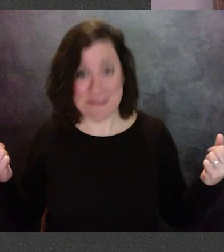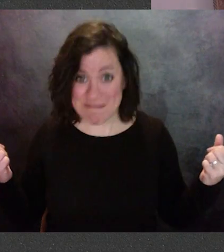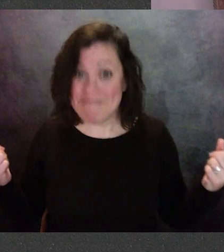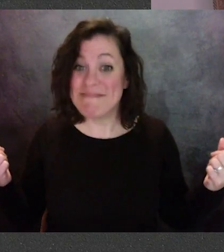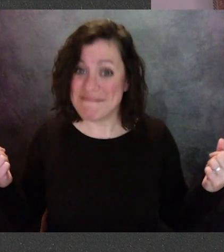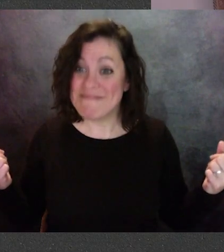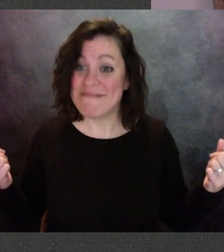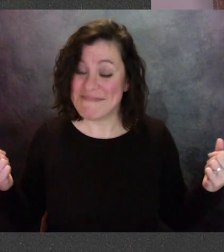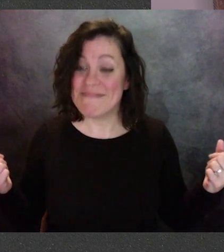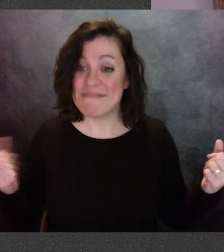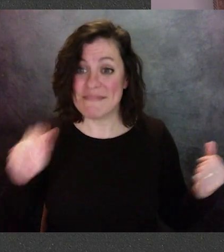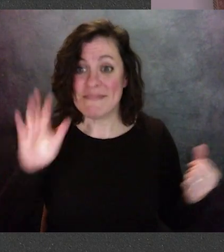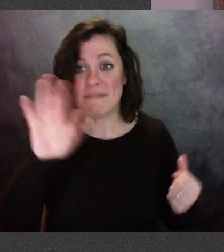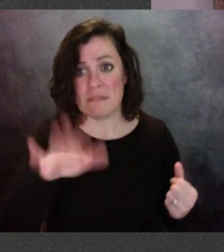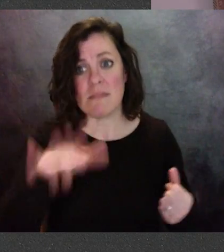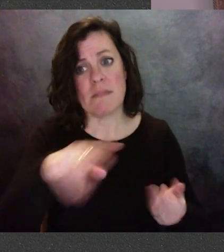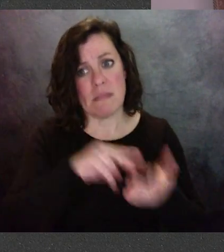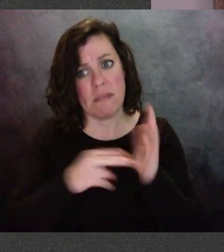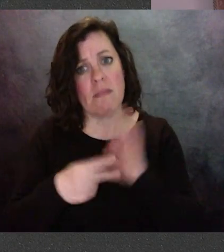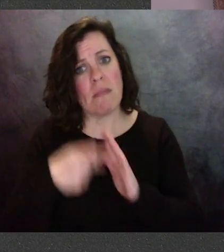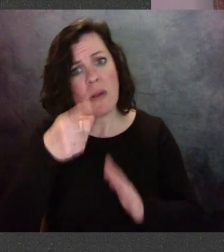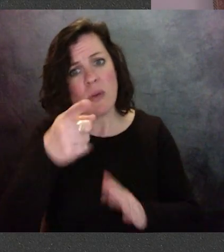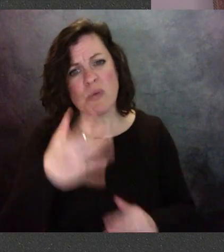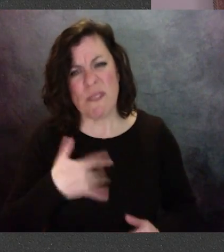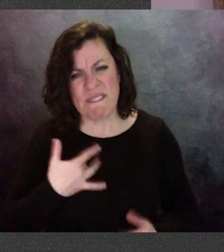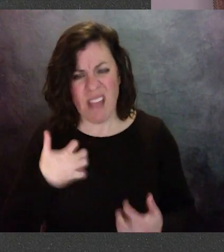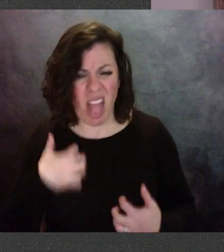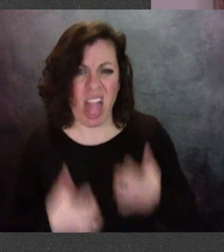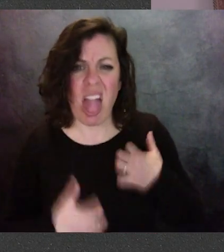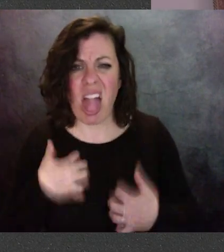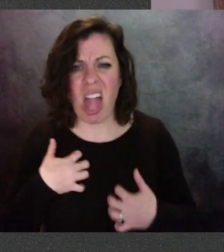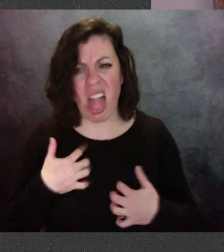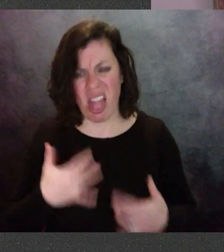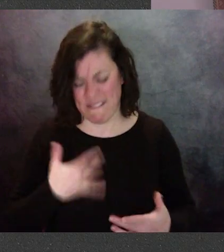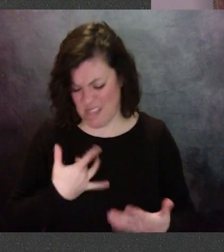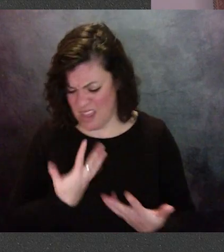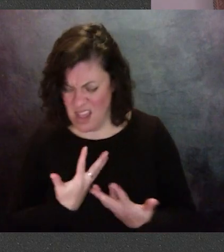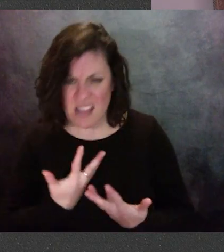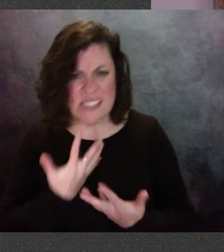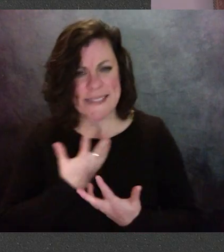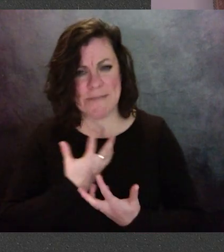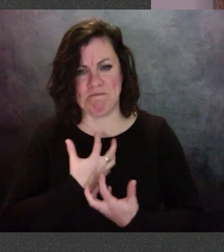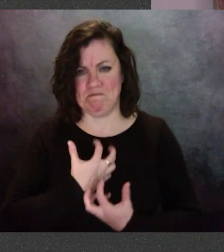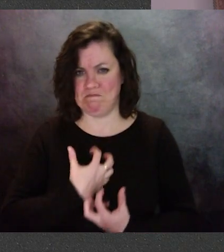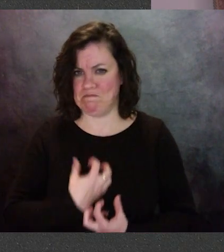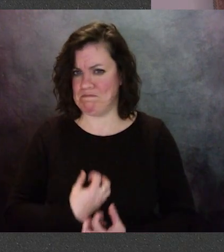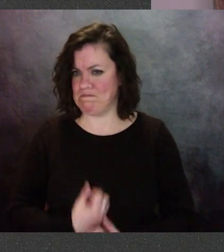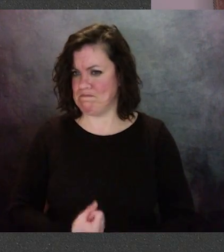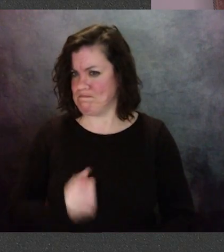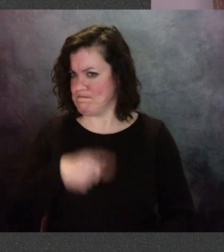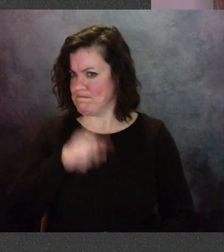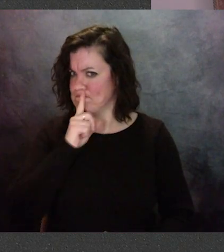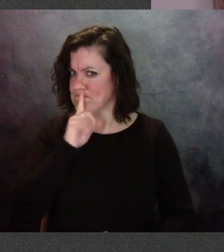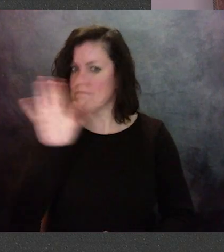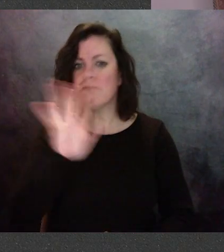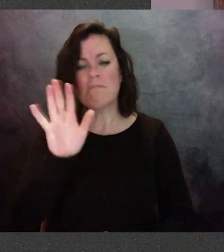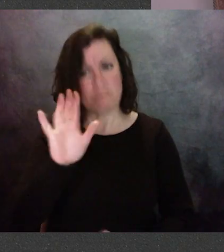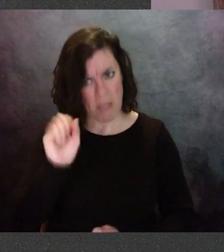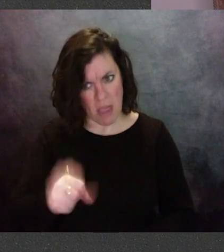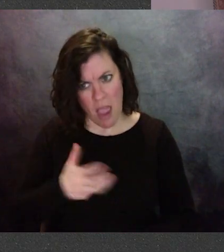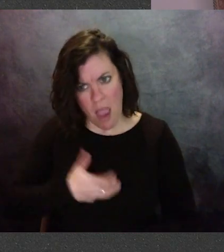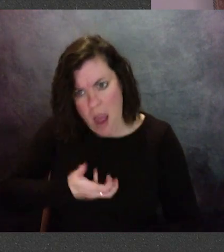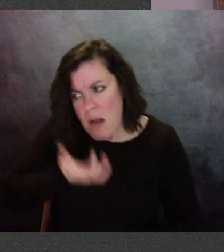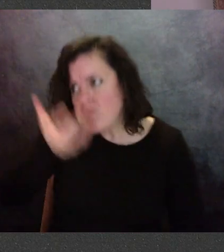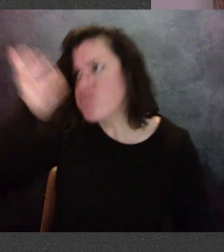Don't be afraid to ask somebody when you need help. And always remember that, yes, you